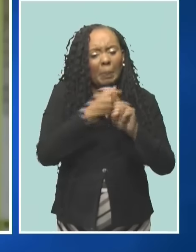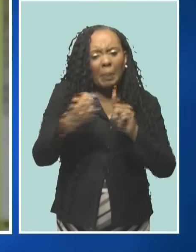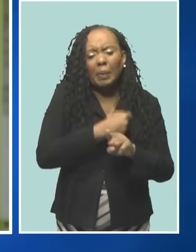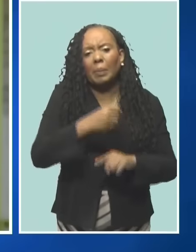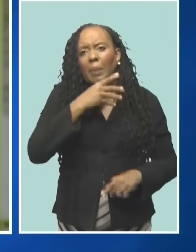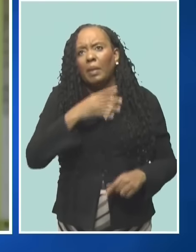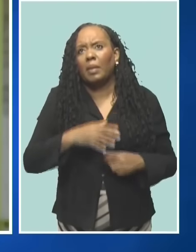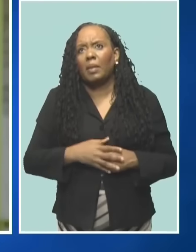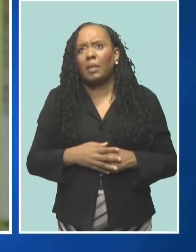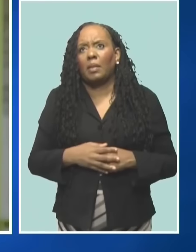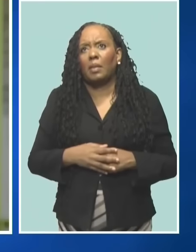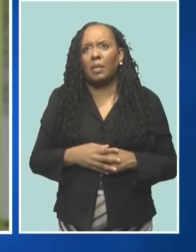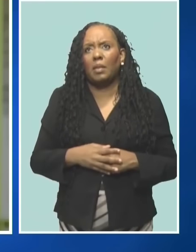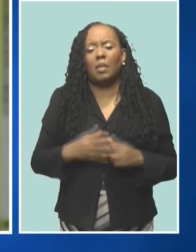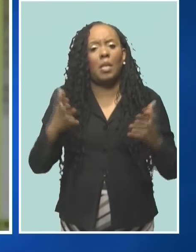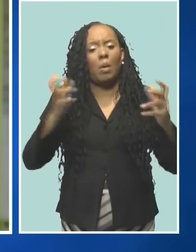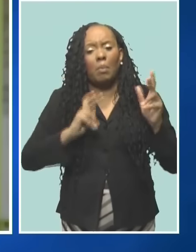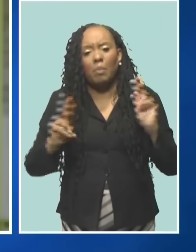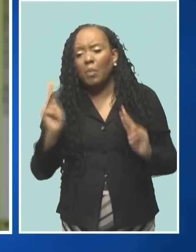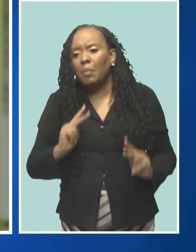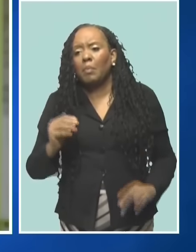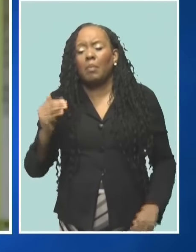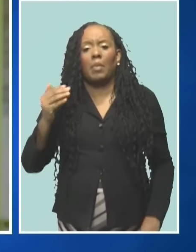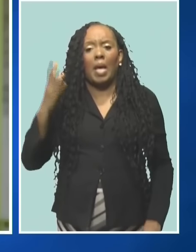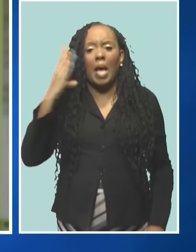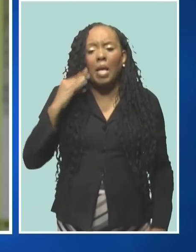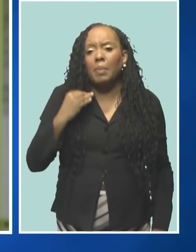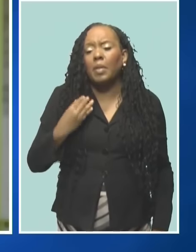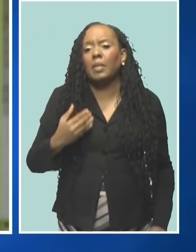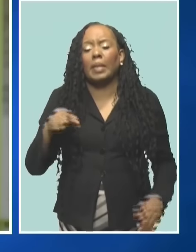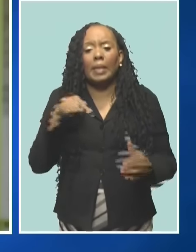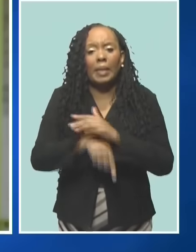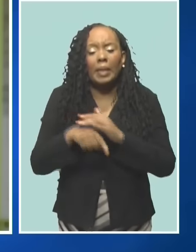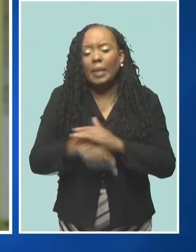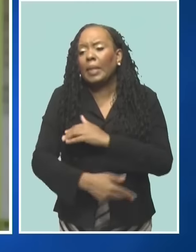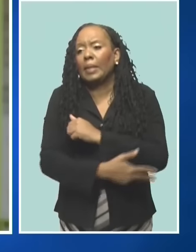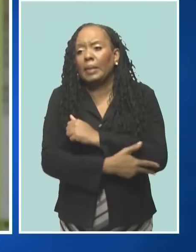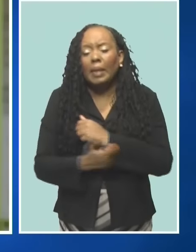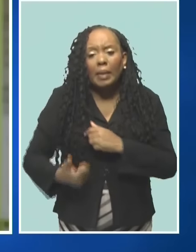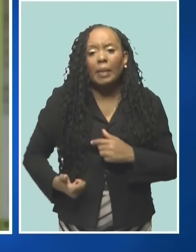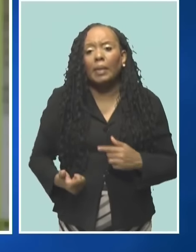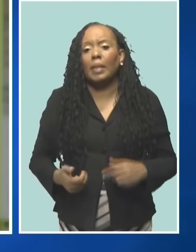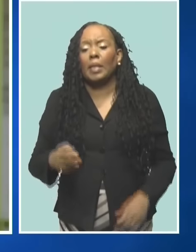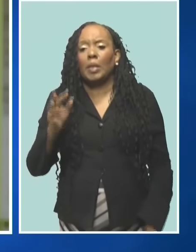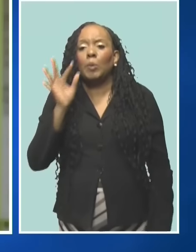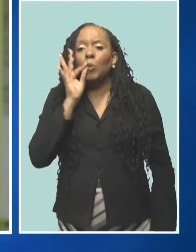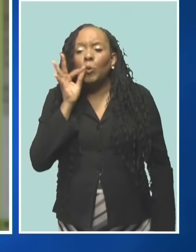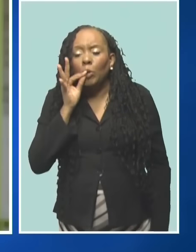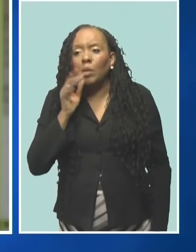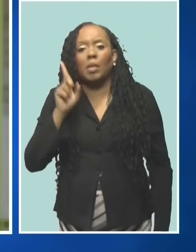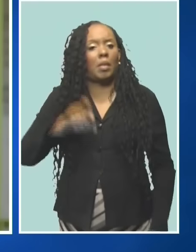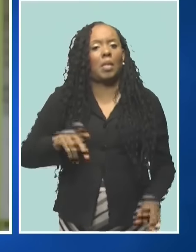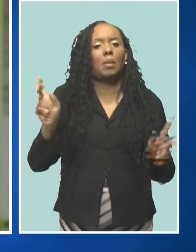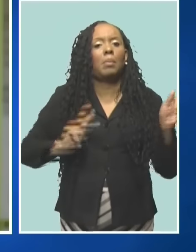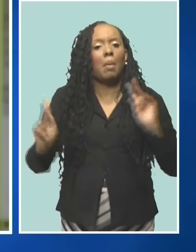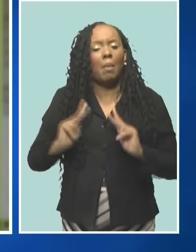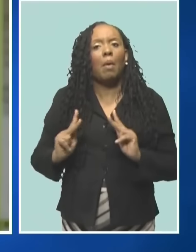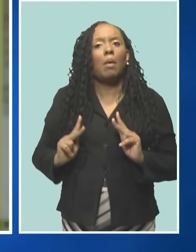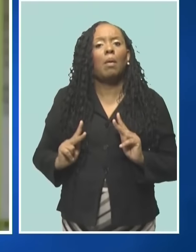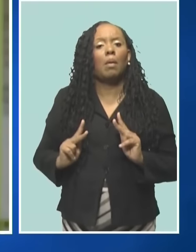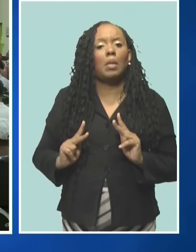doing drugs, smoking, robbing, killing, thieving. You need those people in there to get to